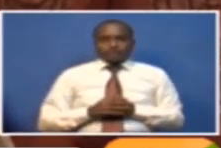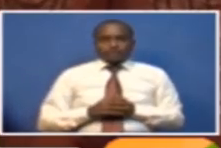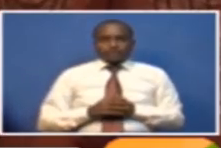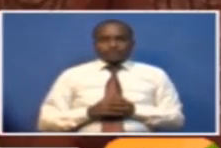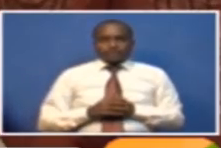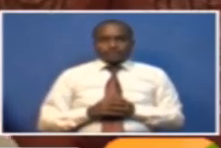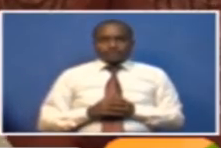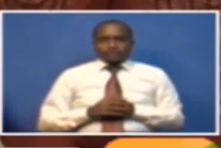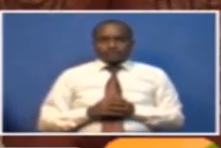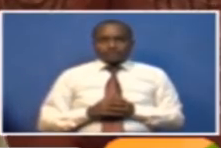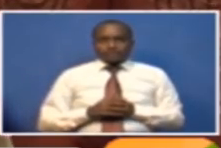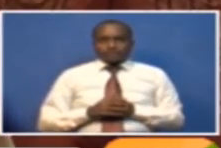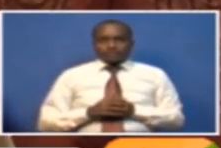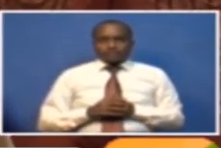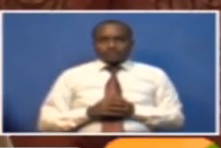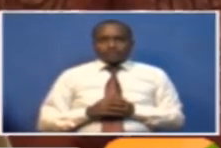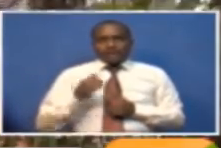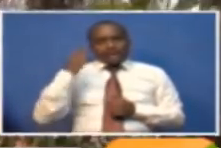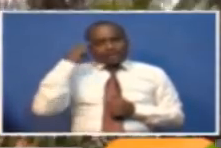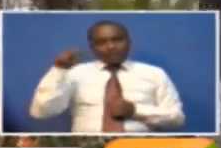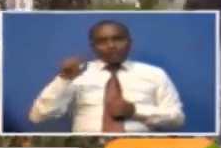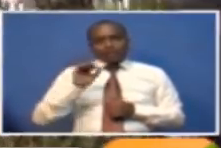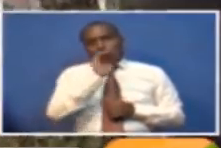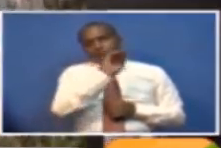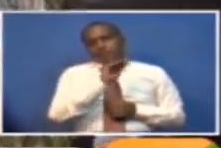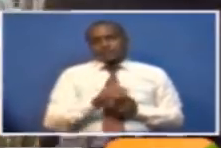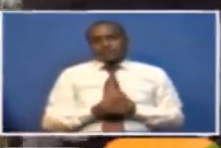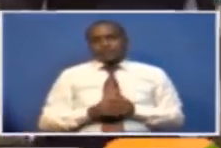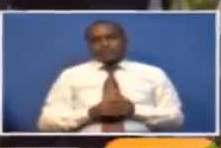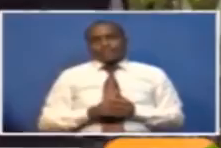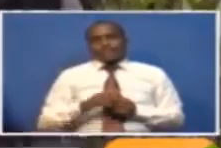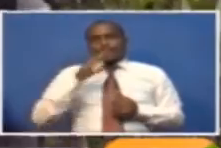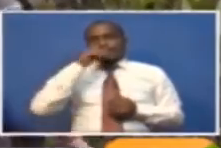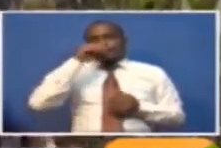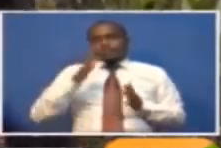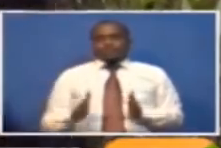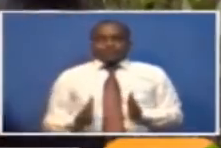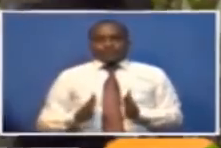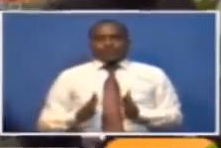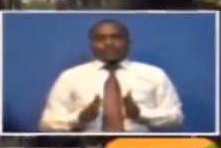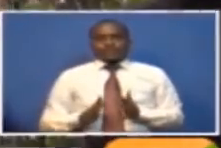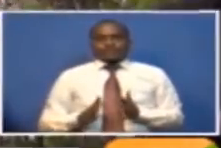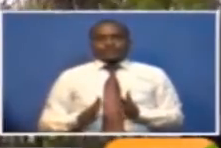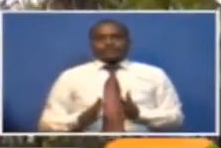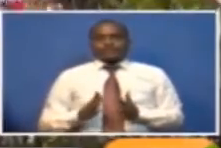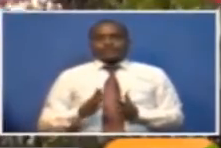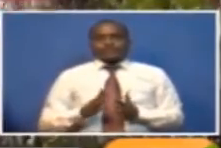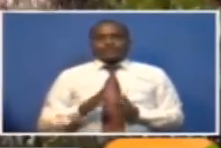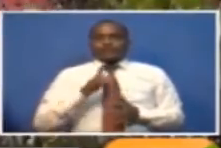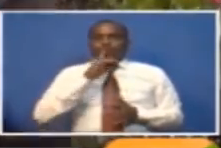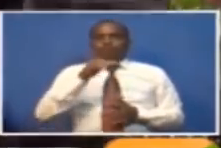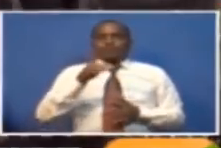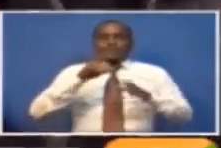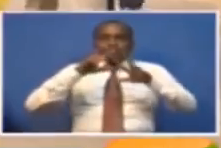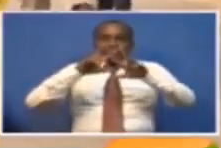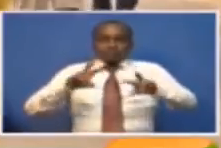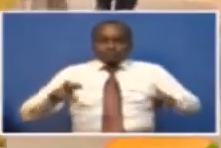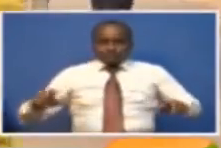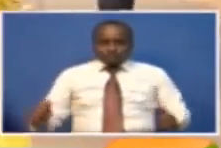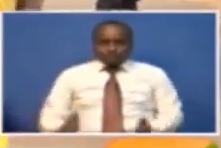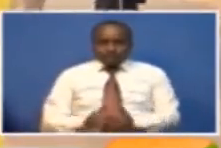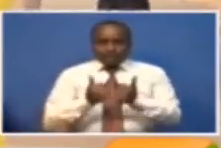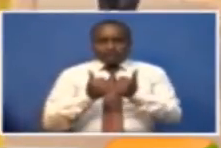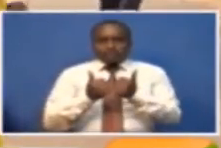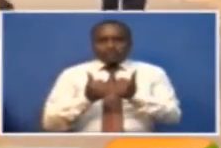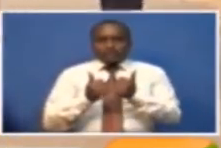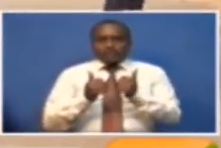You will, that I think you need to ask him. Speaker wa bunge la kitaifa Justin Muturi ameagiza uchunguzi kufanywa na